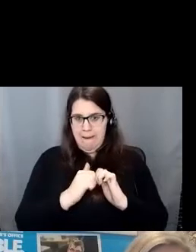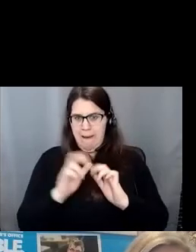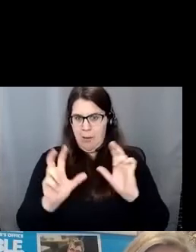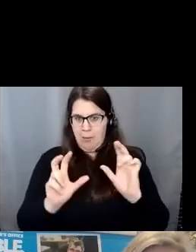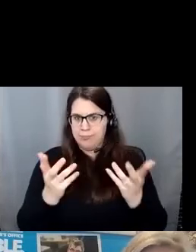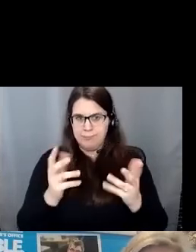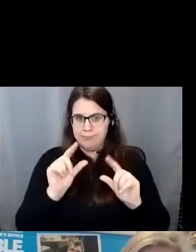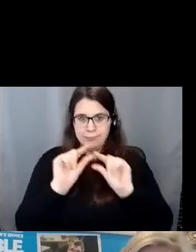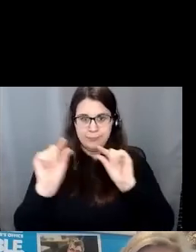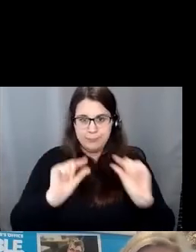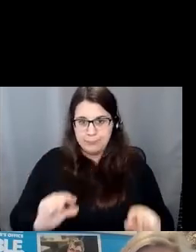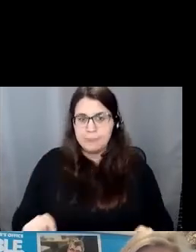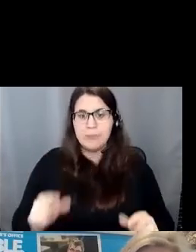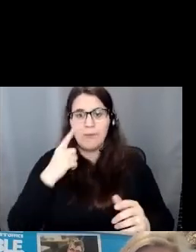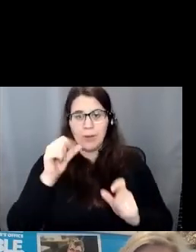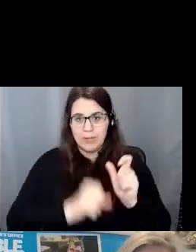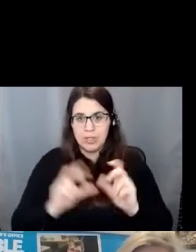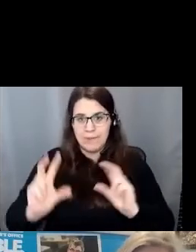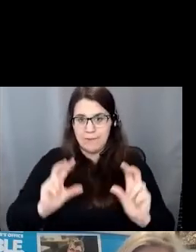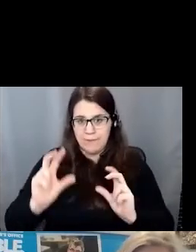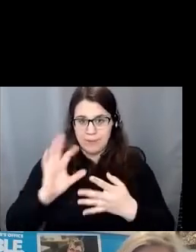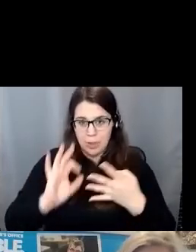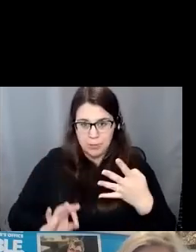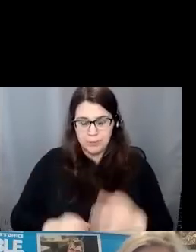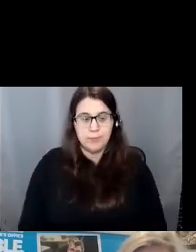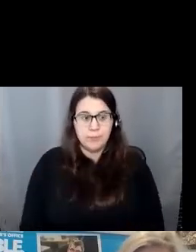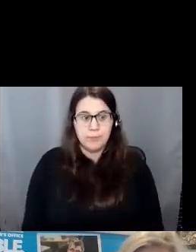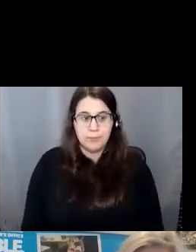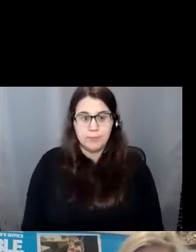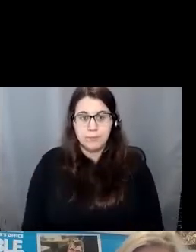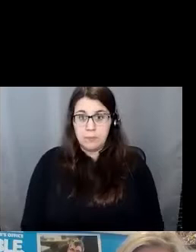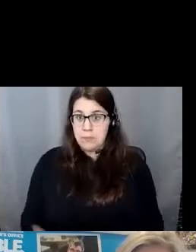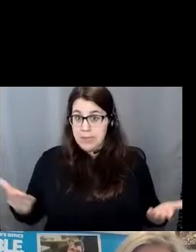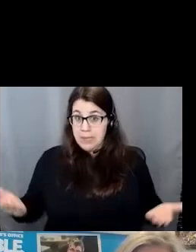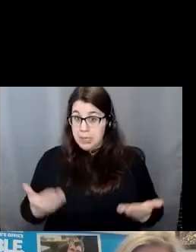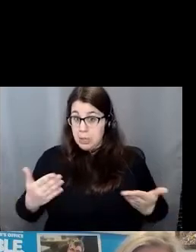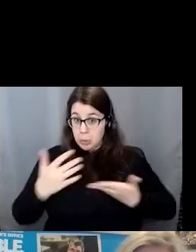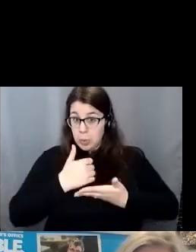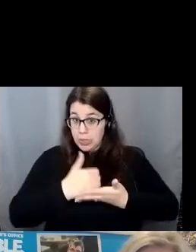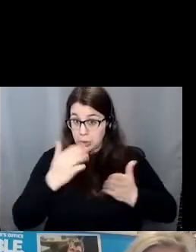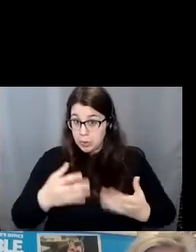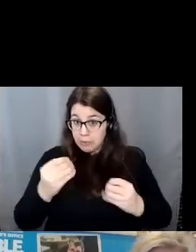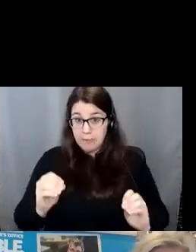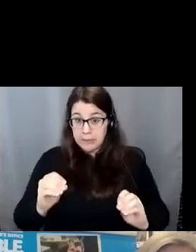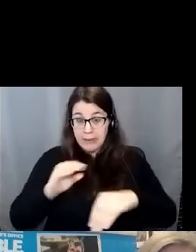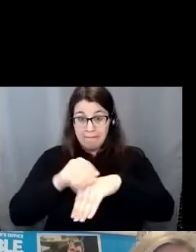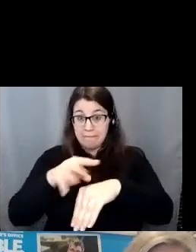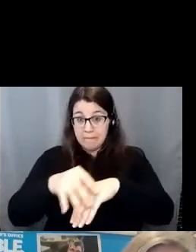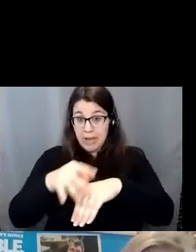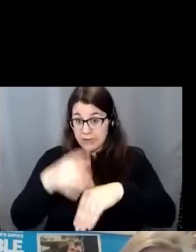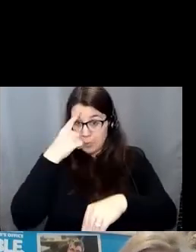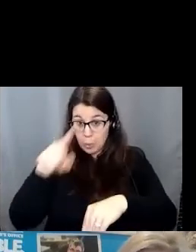are included in the plan. So also note, that we here at the Treasurer's Office, we cannot provide advice for selecting